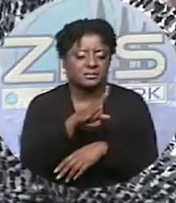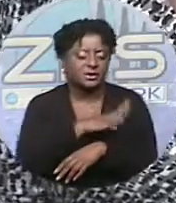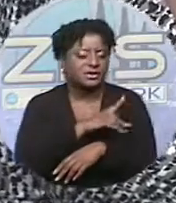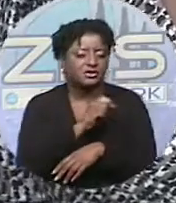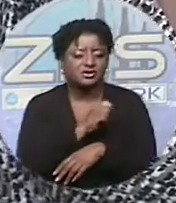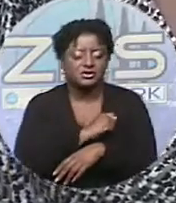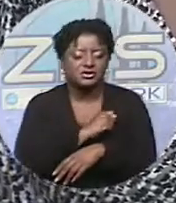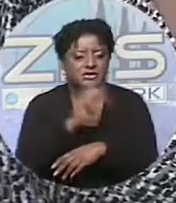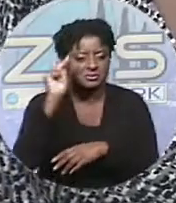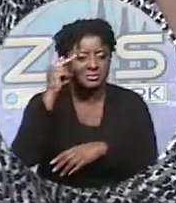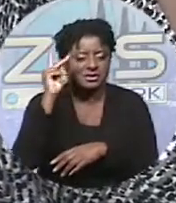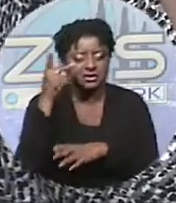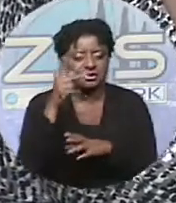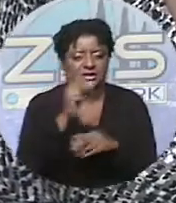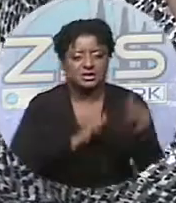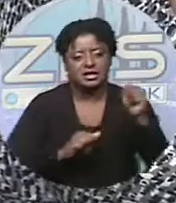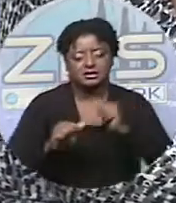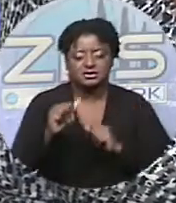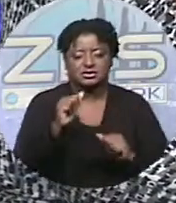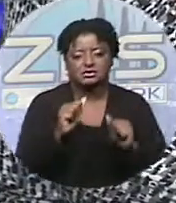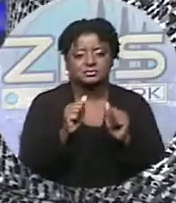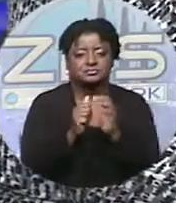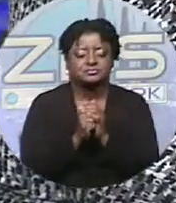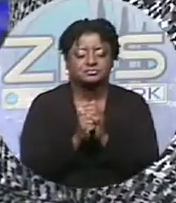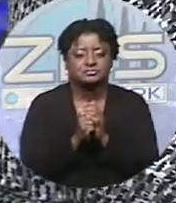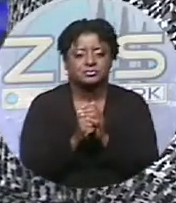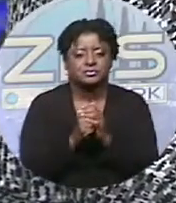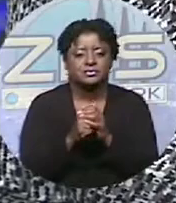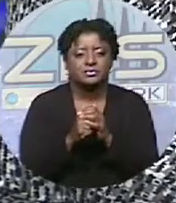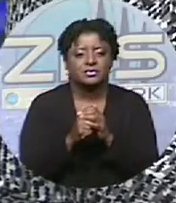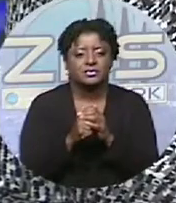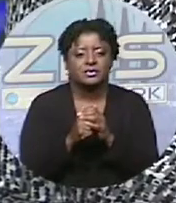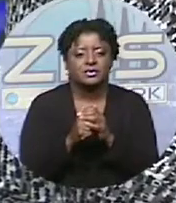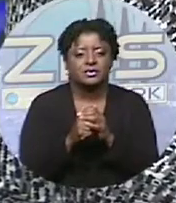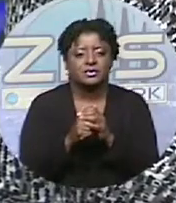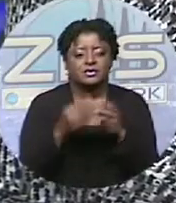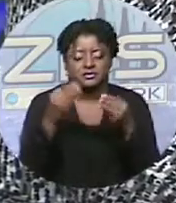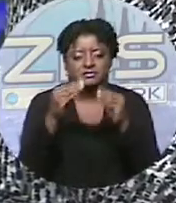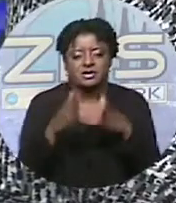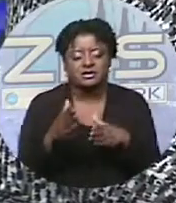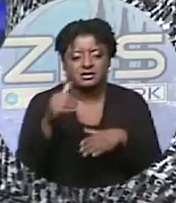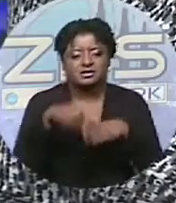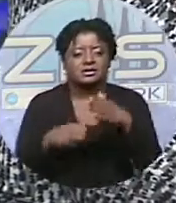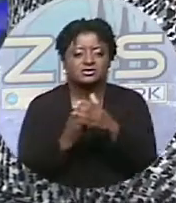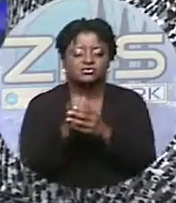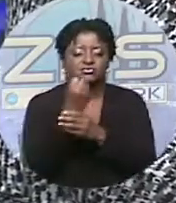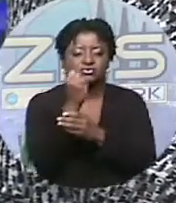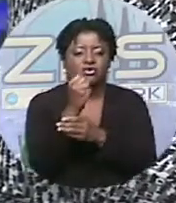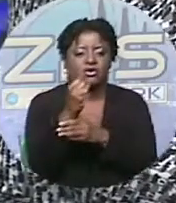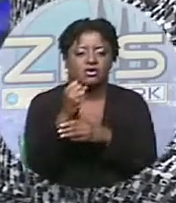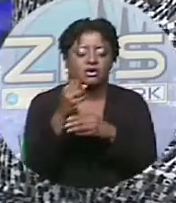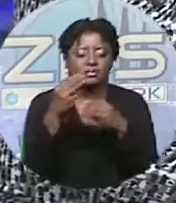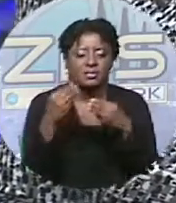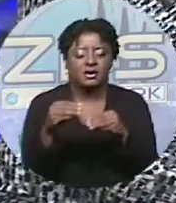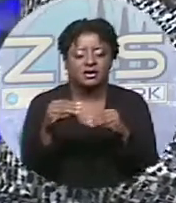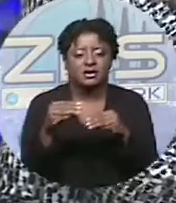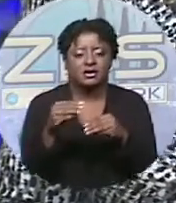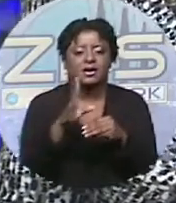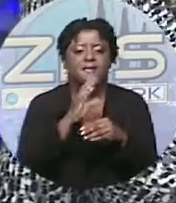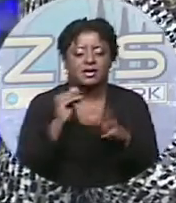In other news tonight, stakeholders of one of the oldest industries in the Bahamas are being encouraged to safeguard their industry, the charge by the